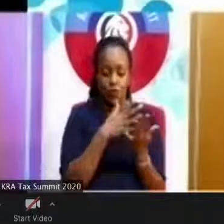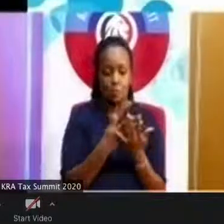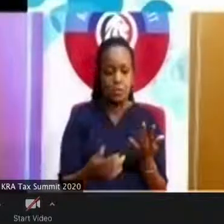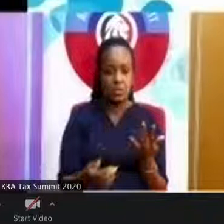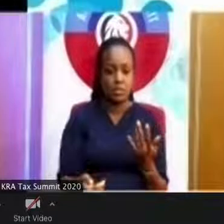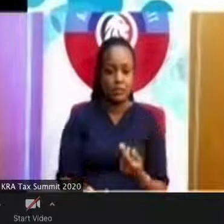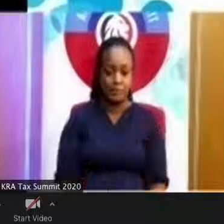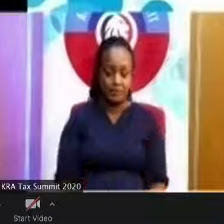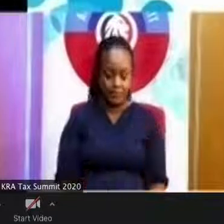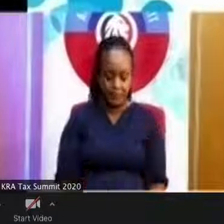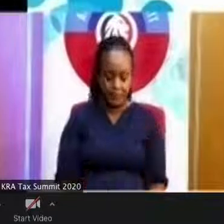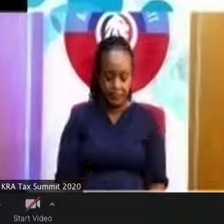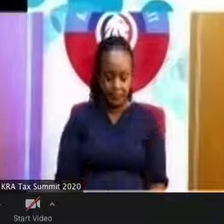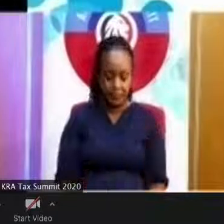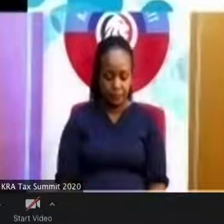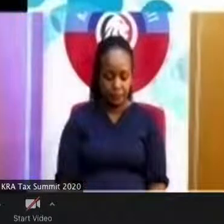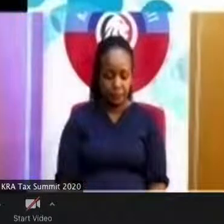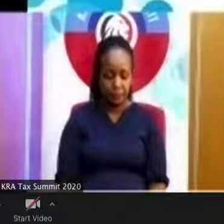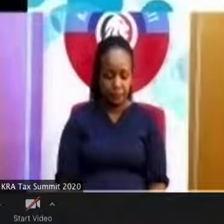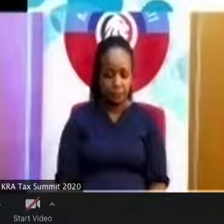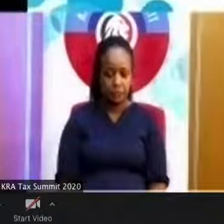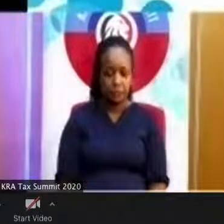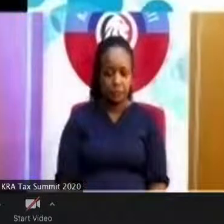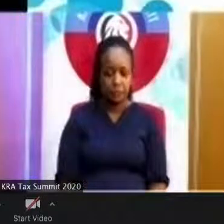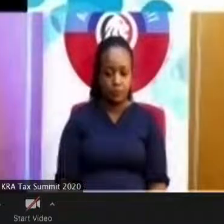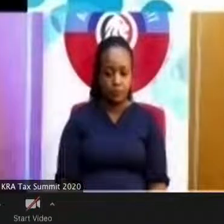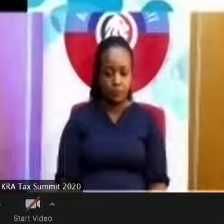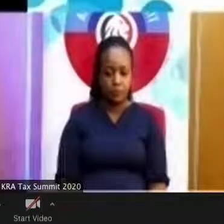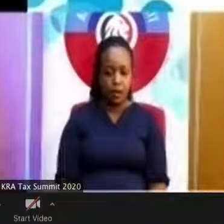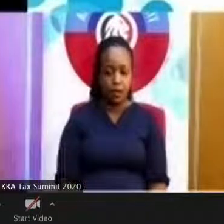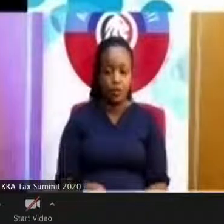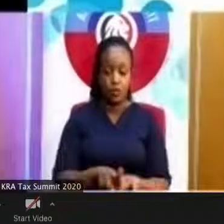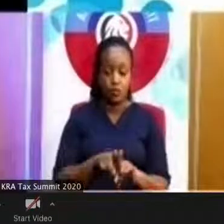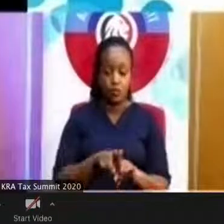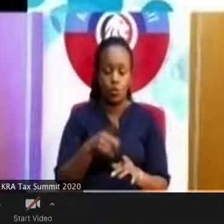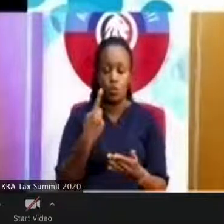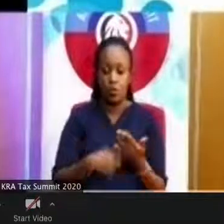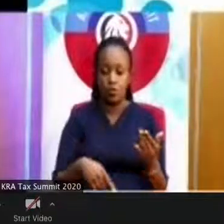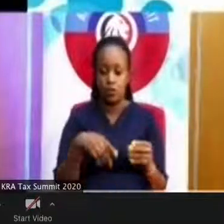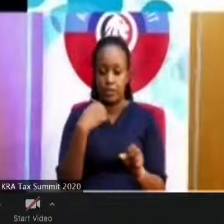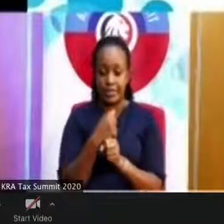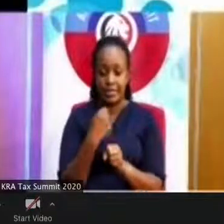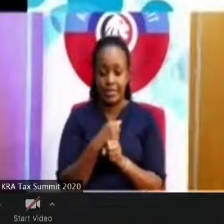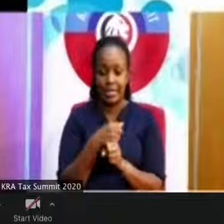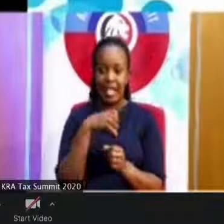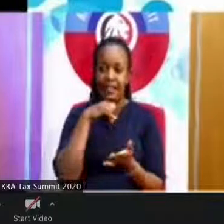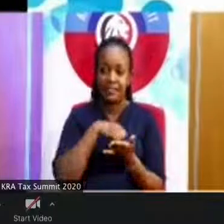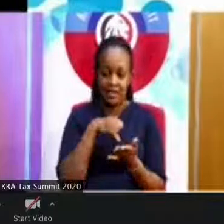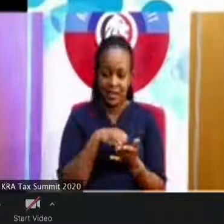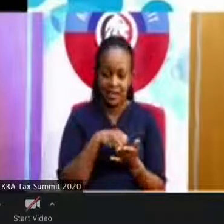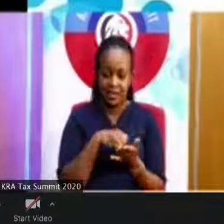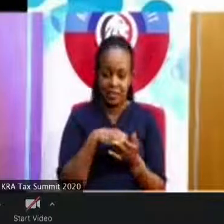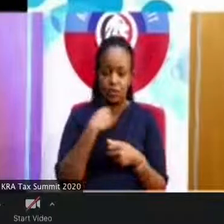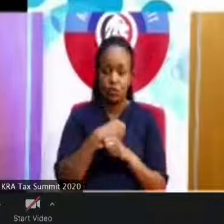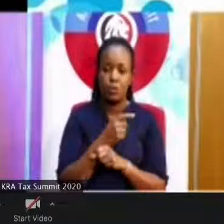Also, part of what we did internally in order to ensure business